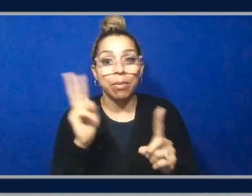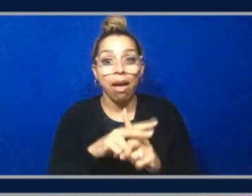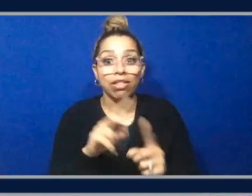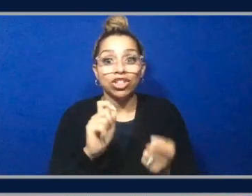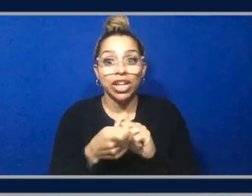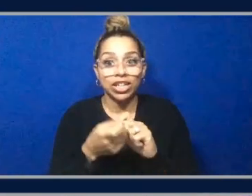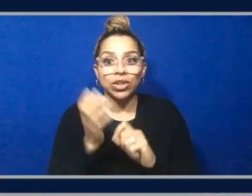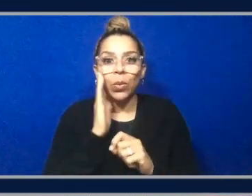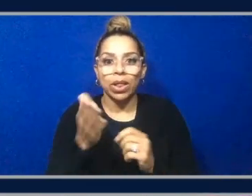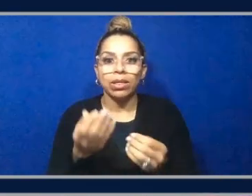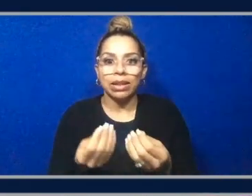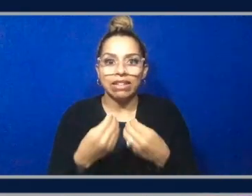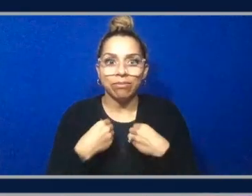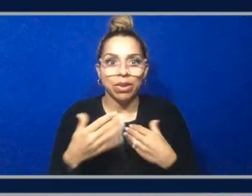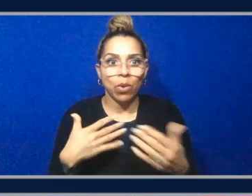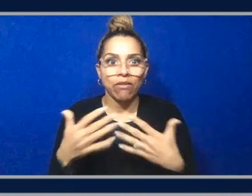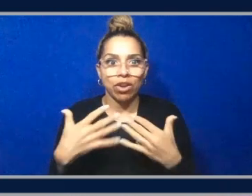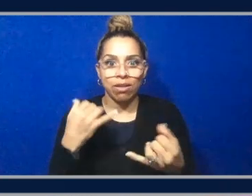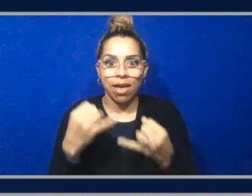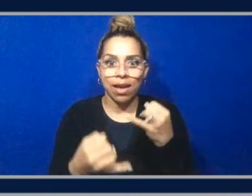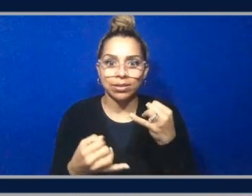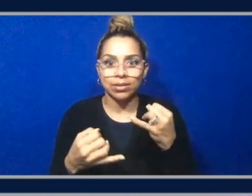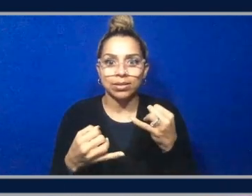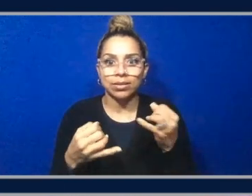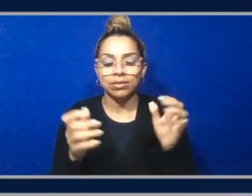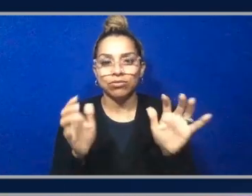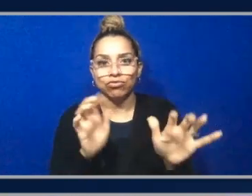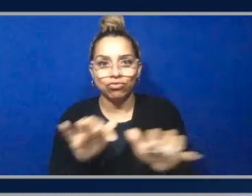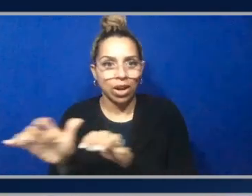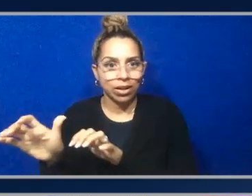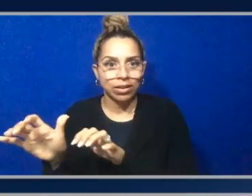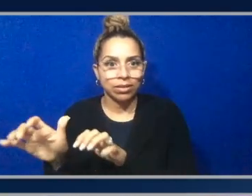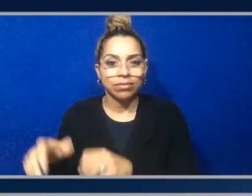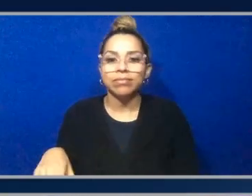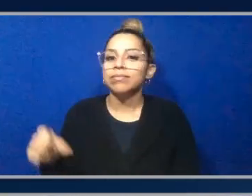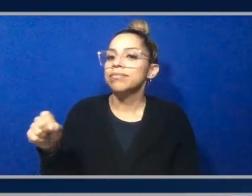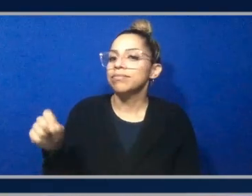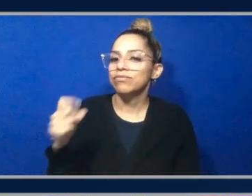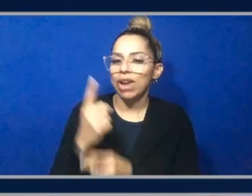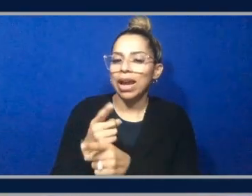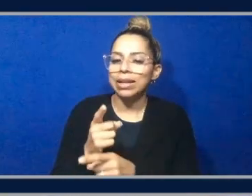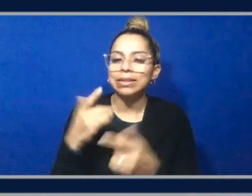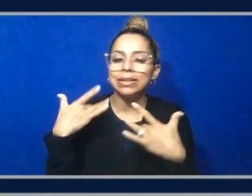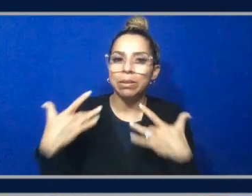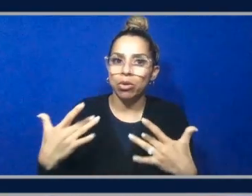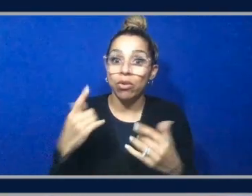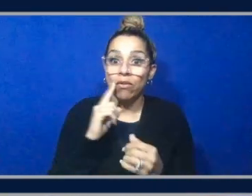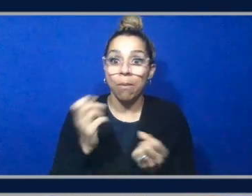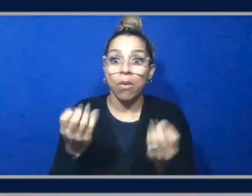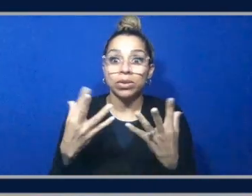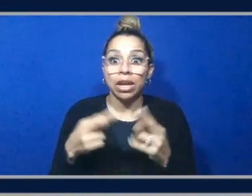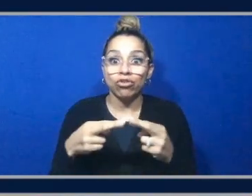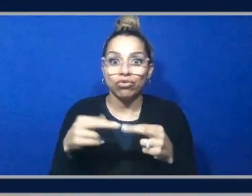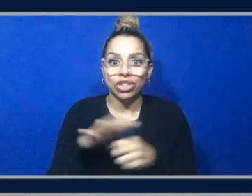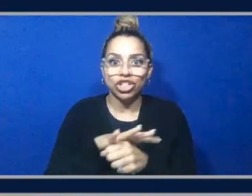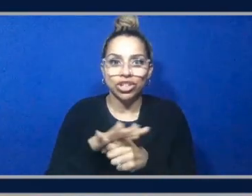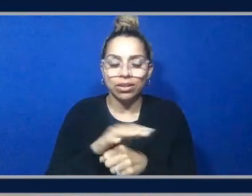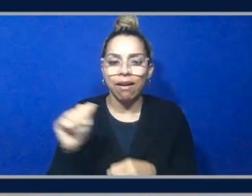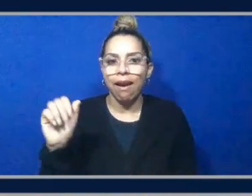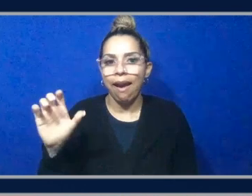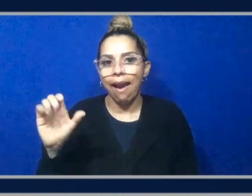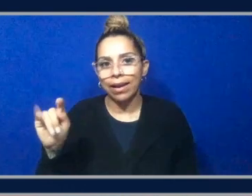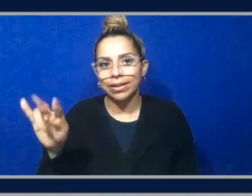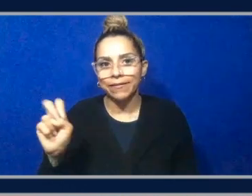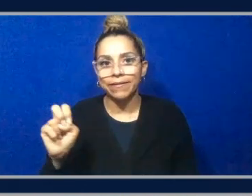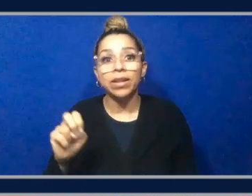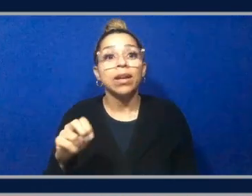the last try to wins, Okay. essentially. Yeah, it's really typical in multi-region active. Yeah. Got it. And then I have another piece in my demo if you want to see